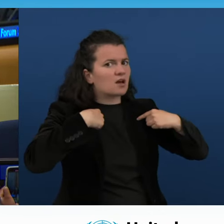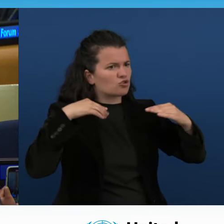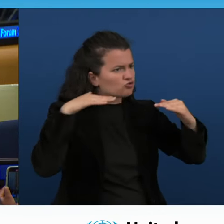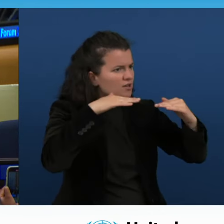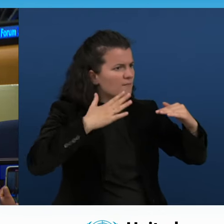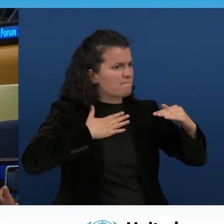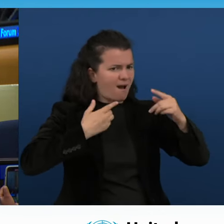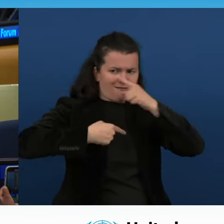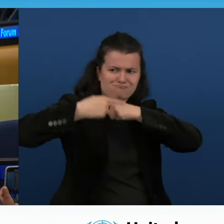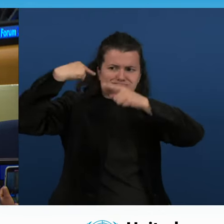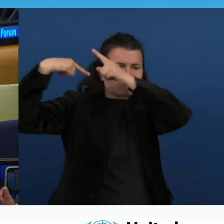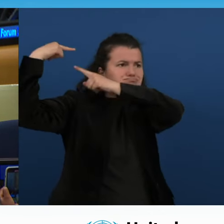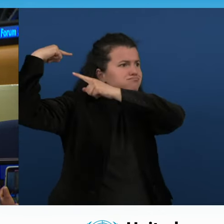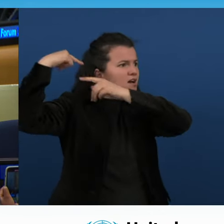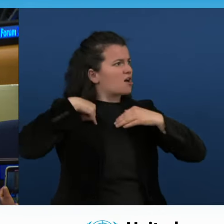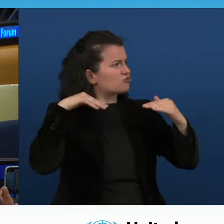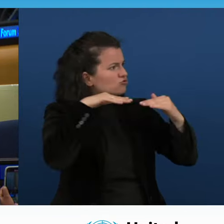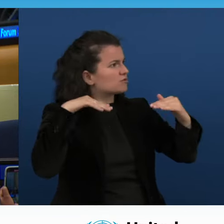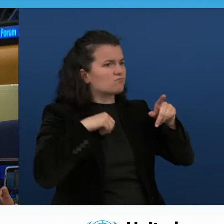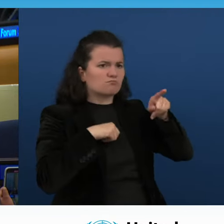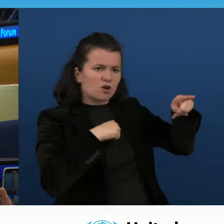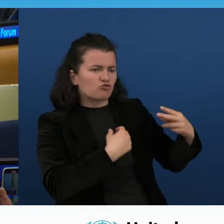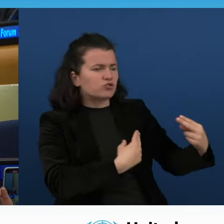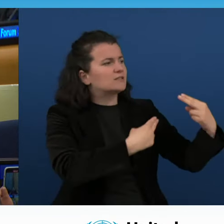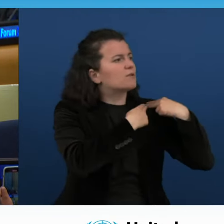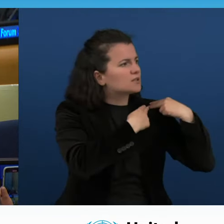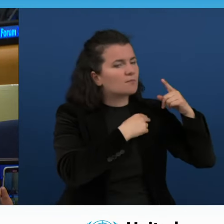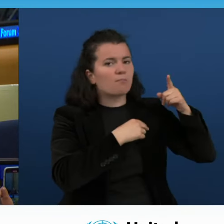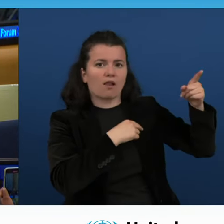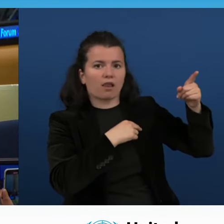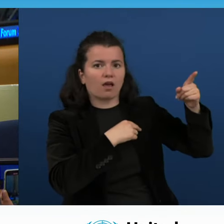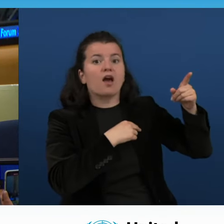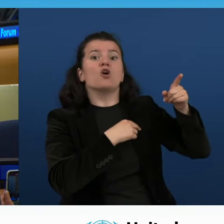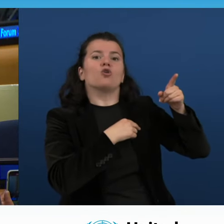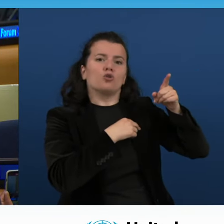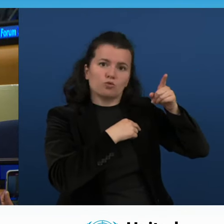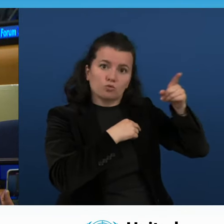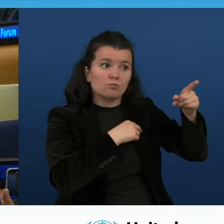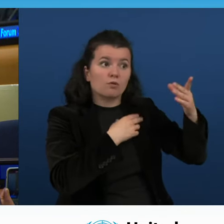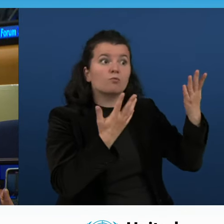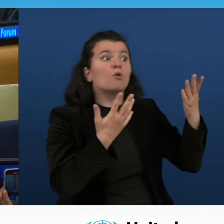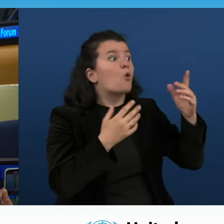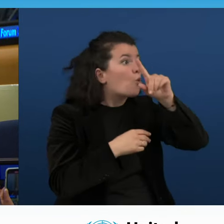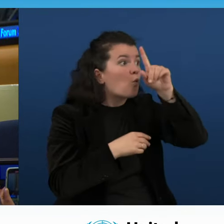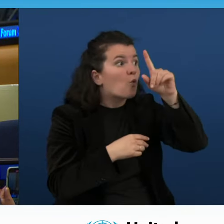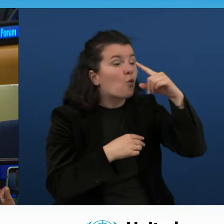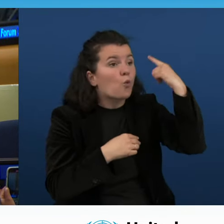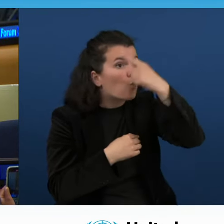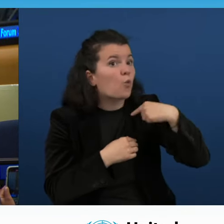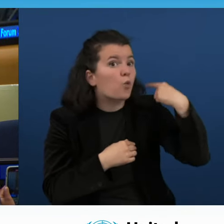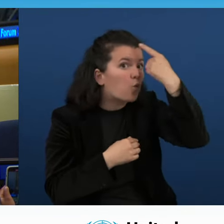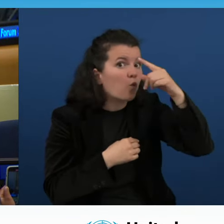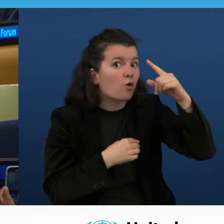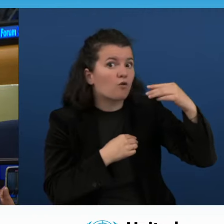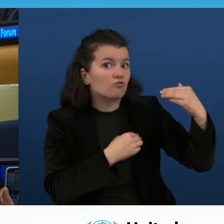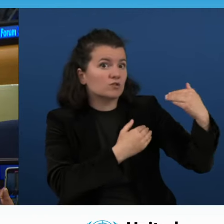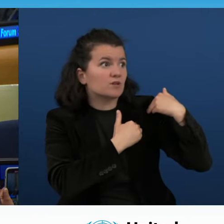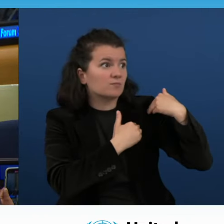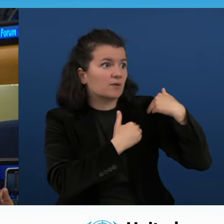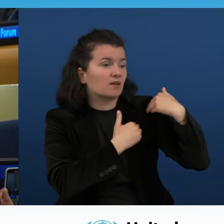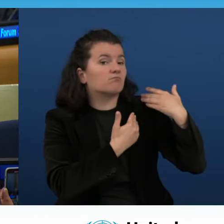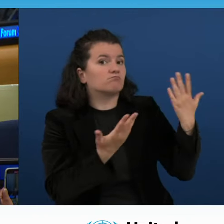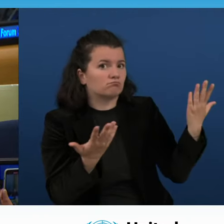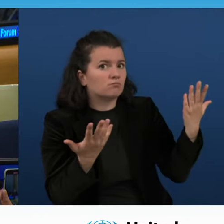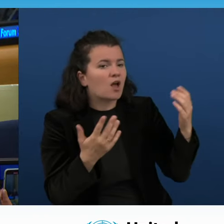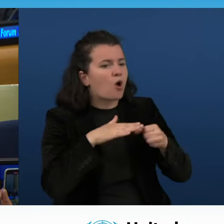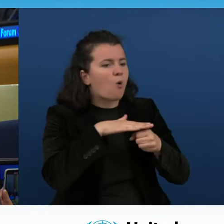ask those who are responsible to assume responsibility for this, because the alternative is happening at the local level. And some people think